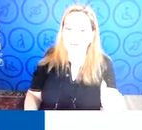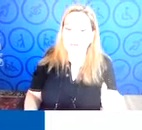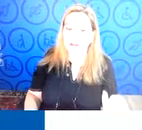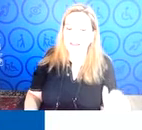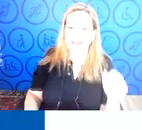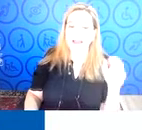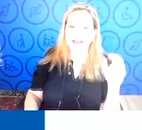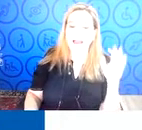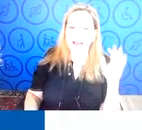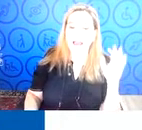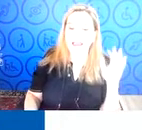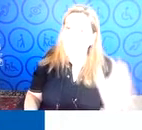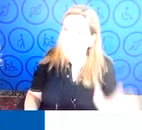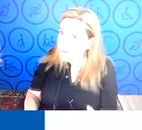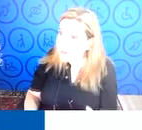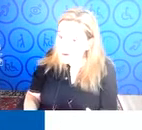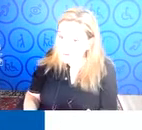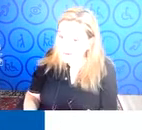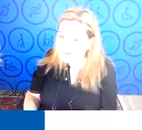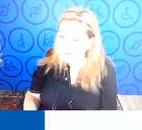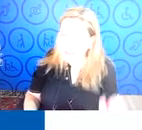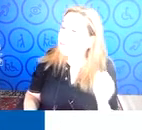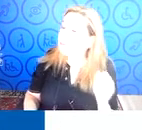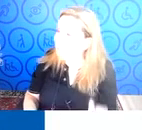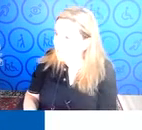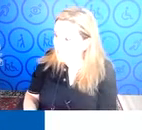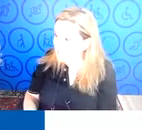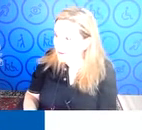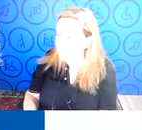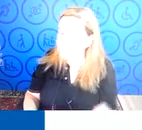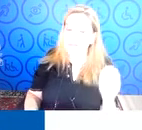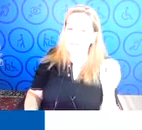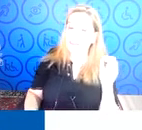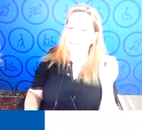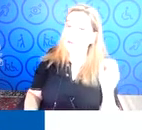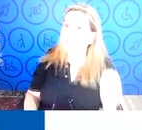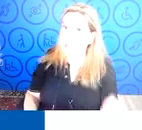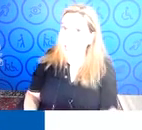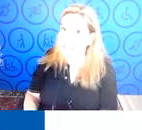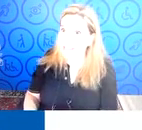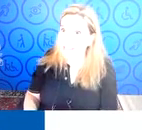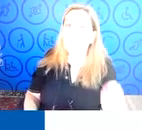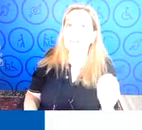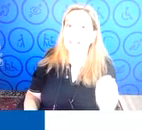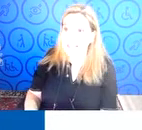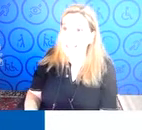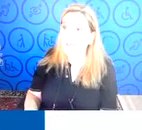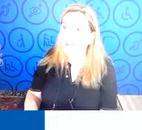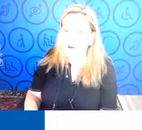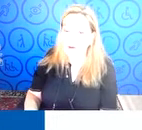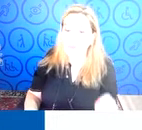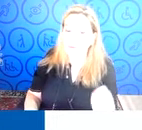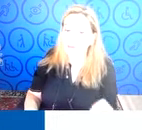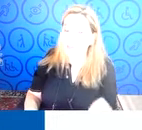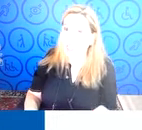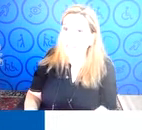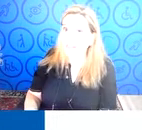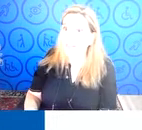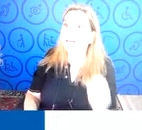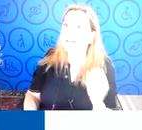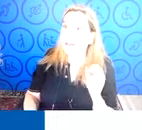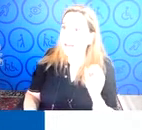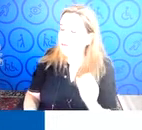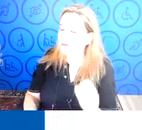asking everybody, can you hear me? And please, if I'm speaking too fast, please let me know through the